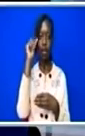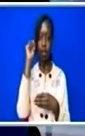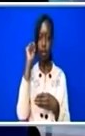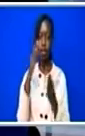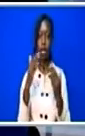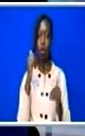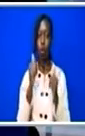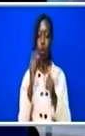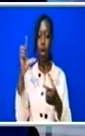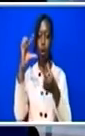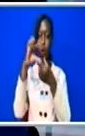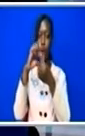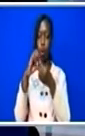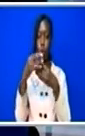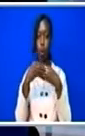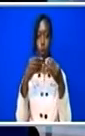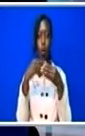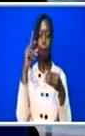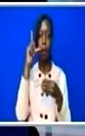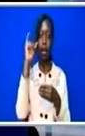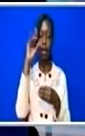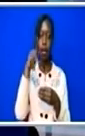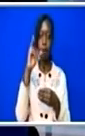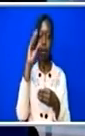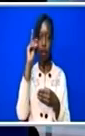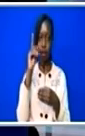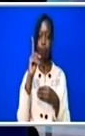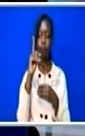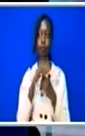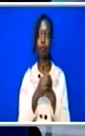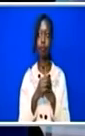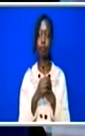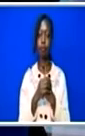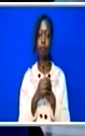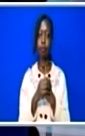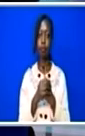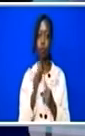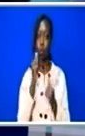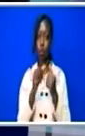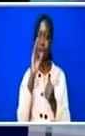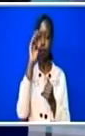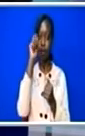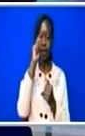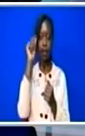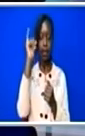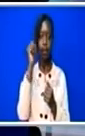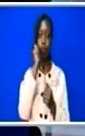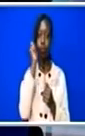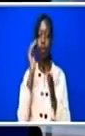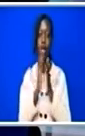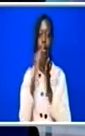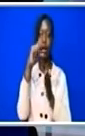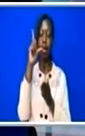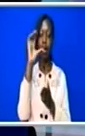to form a lipid. So fatty acids and glycerol condense, they form a lipid. And